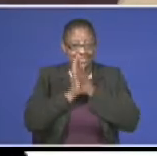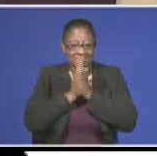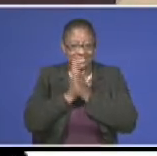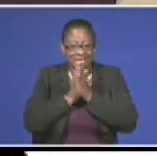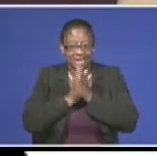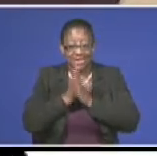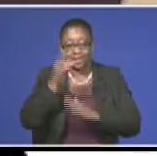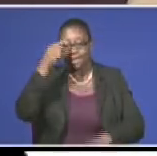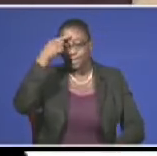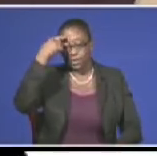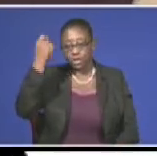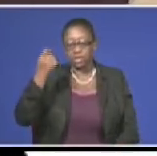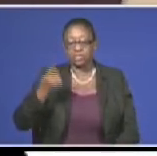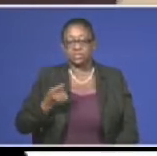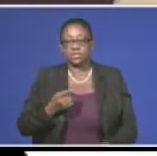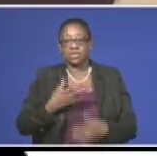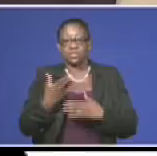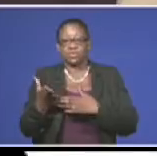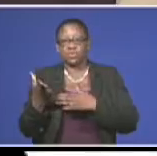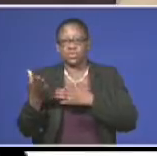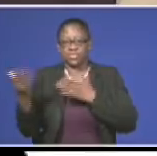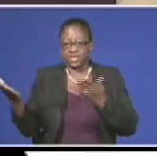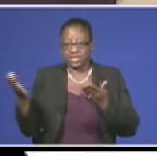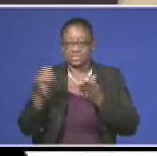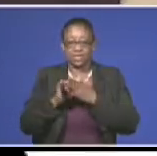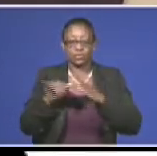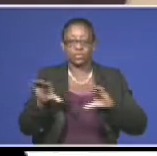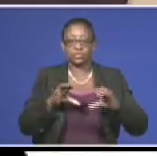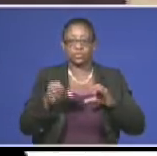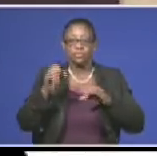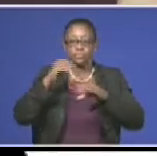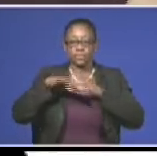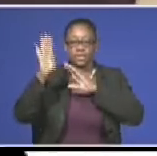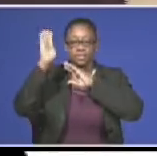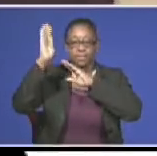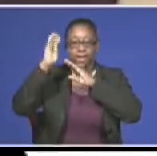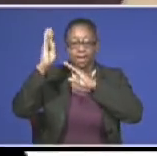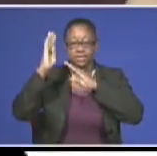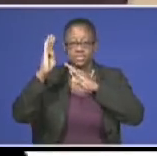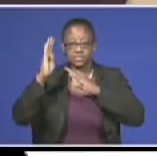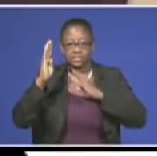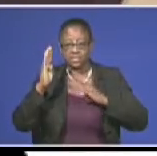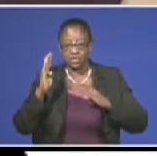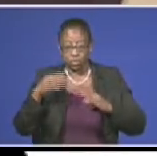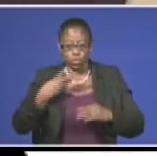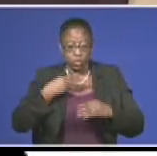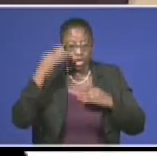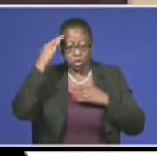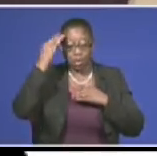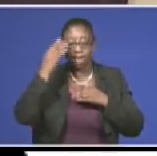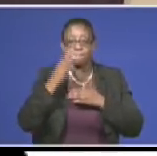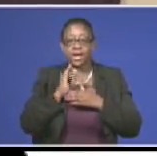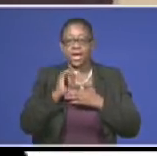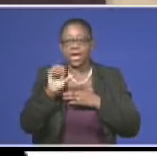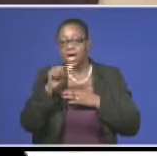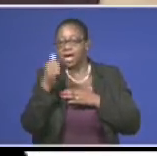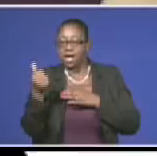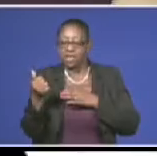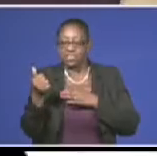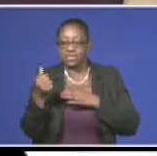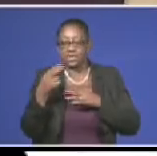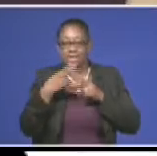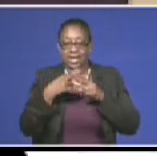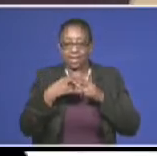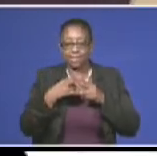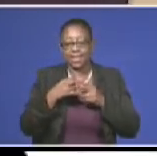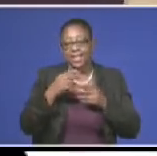because there are things that we've been doing in the Bahamas that we may know by another name. People to people, for one